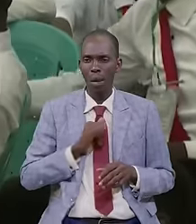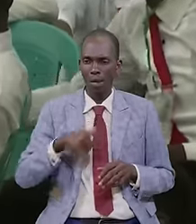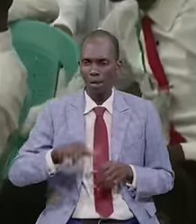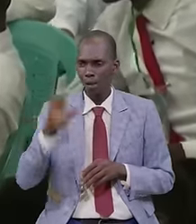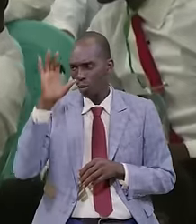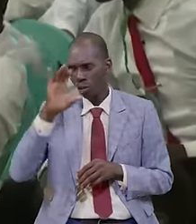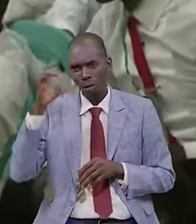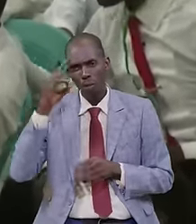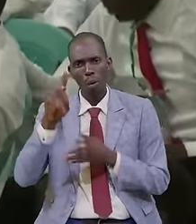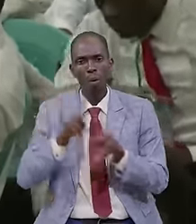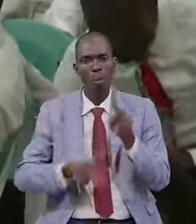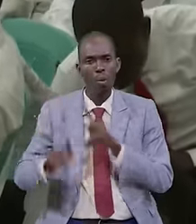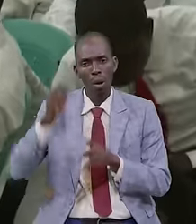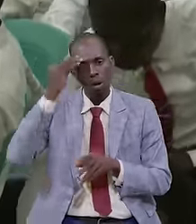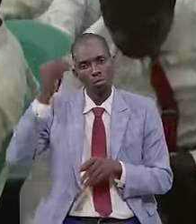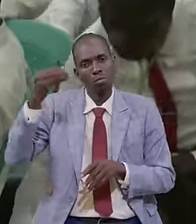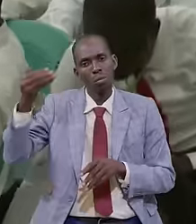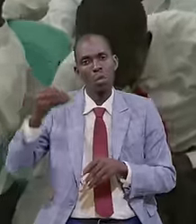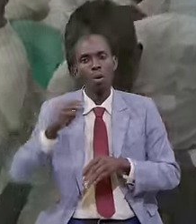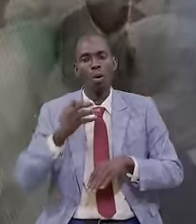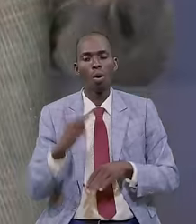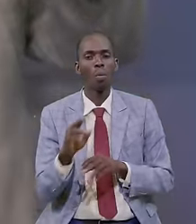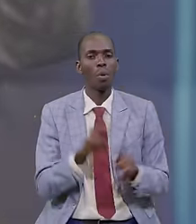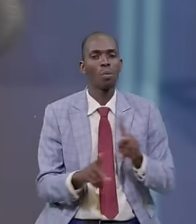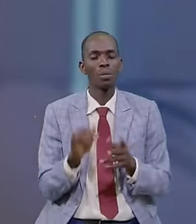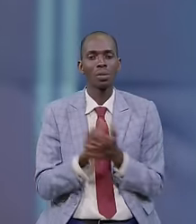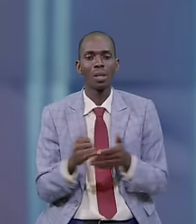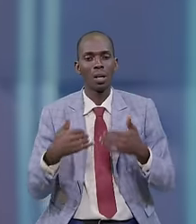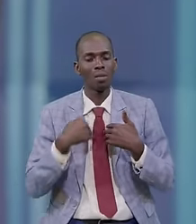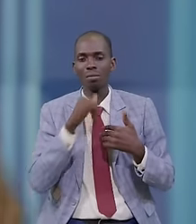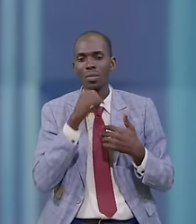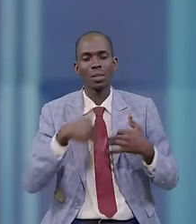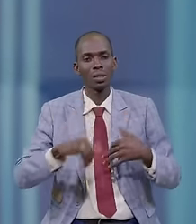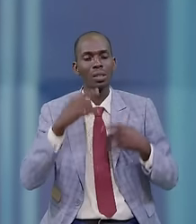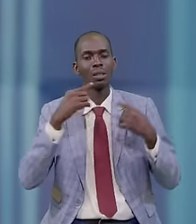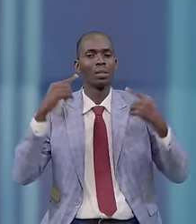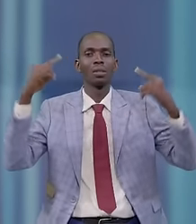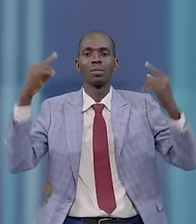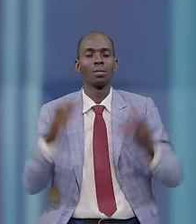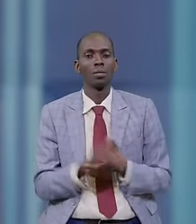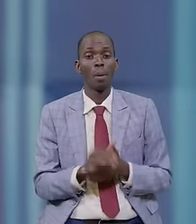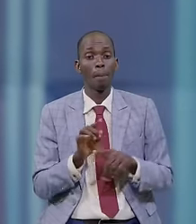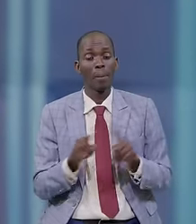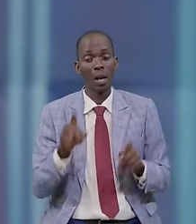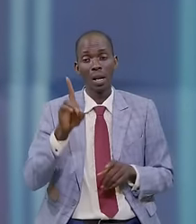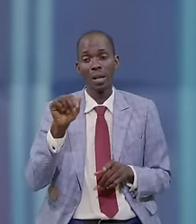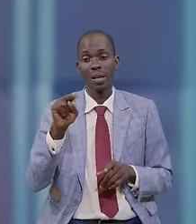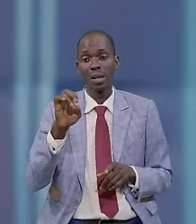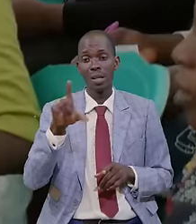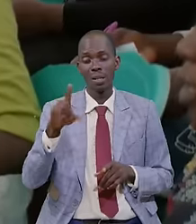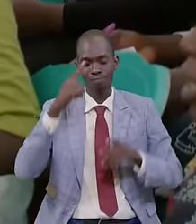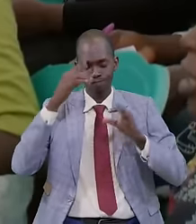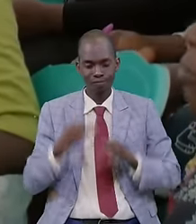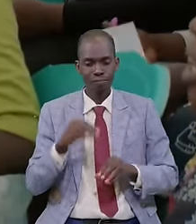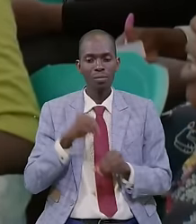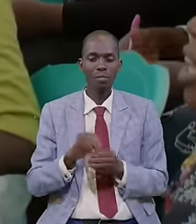people who have not made it? He purposed in his own heart. You'll purpose in your